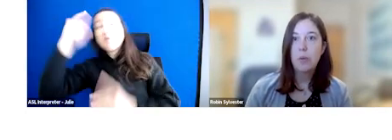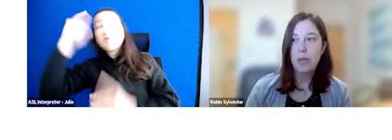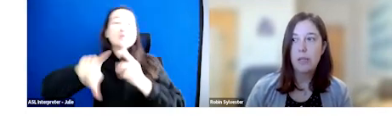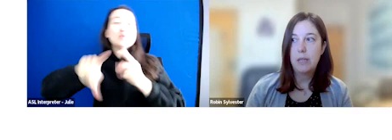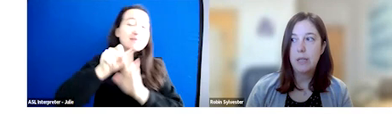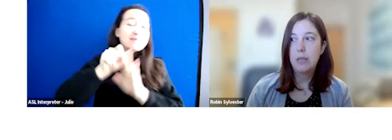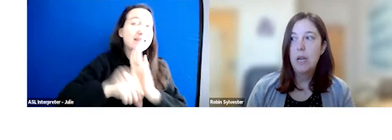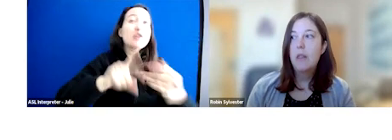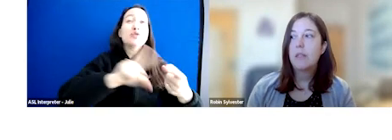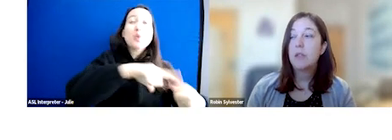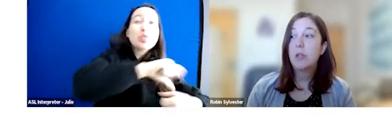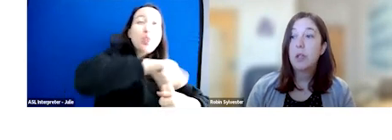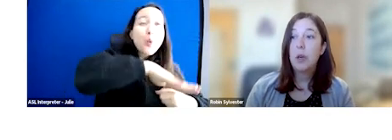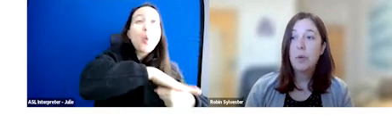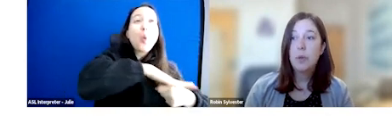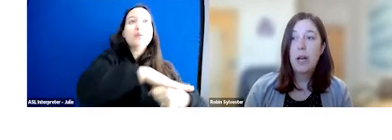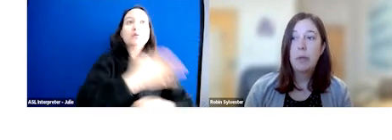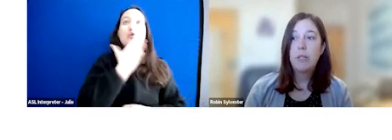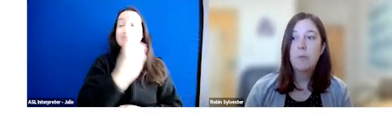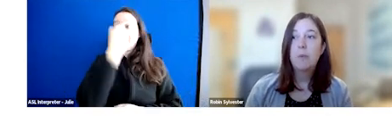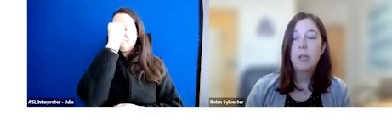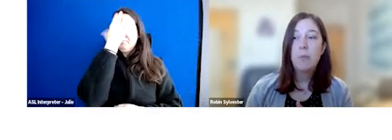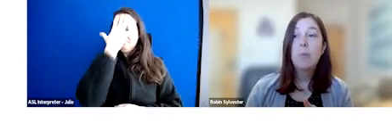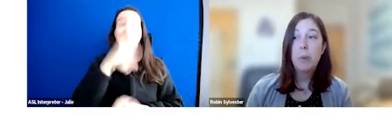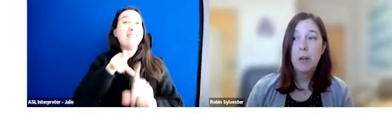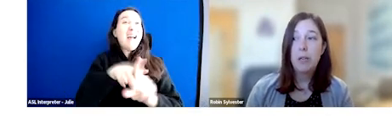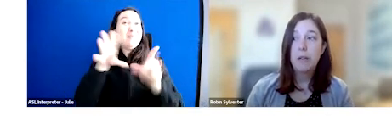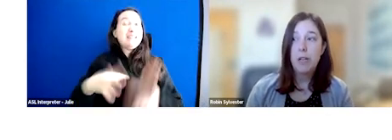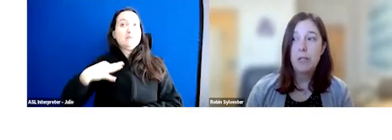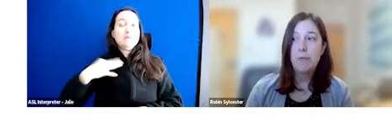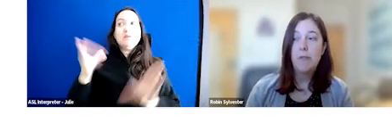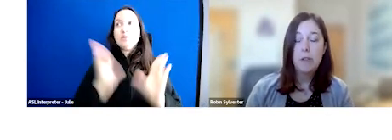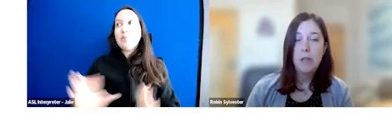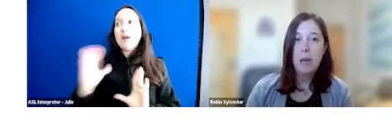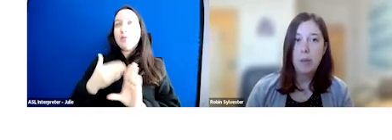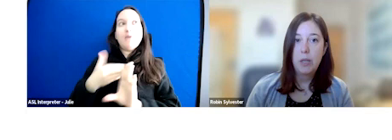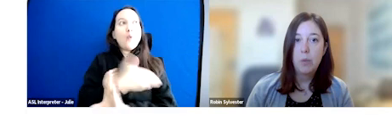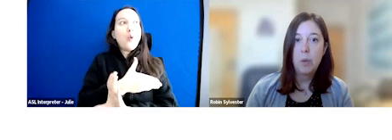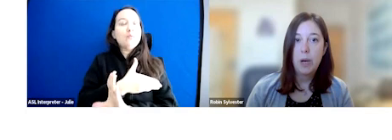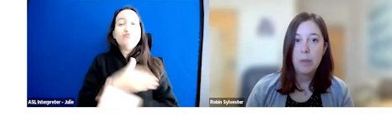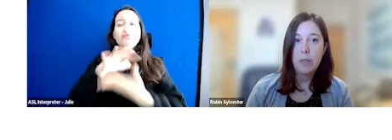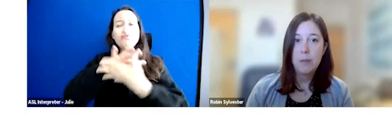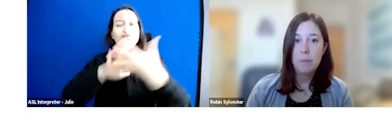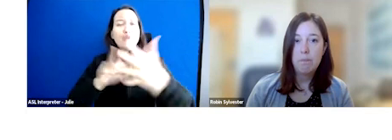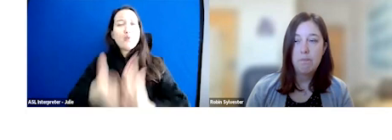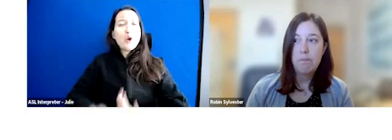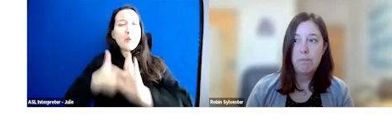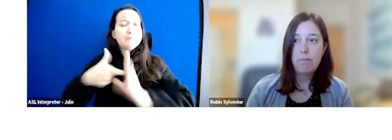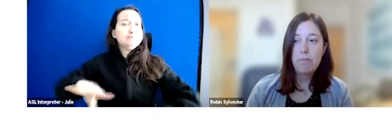source to the grantee. This is good to know so that applicants can be prepared in advance to fulfill the applicant